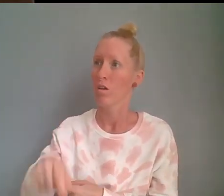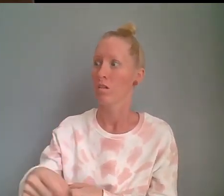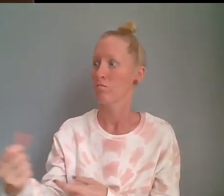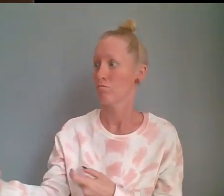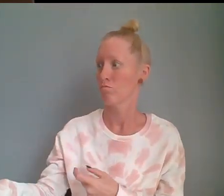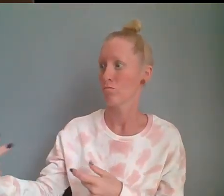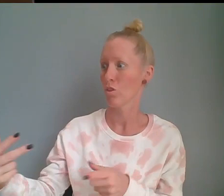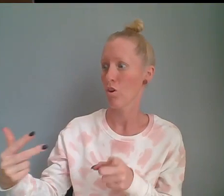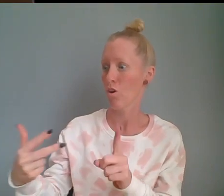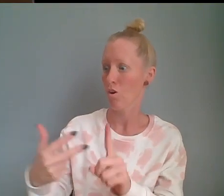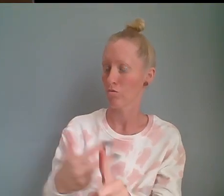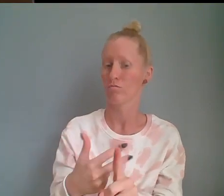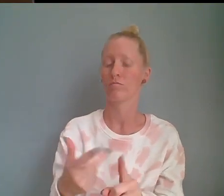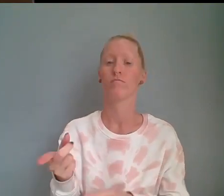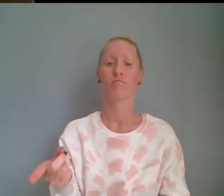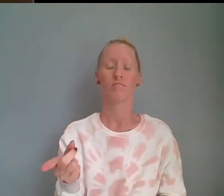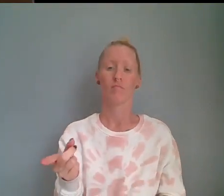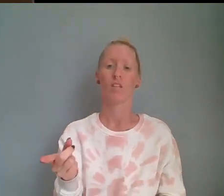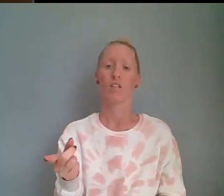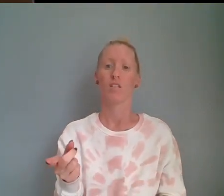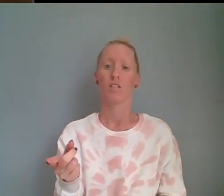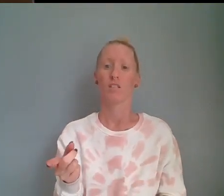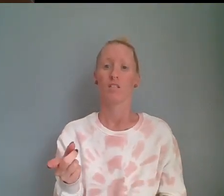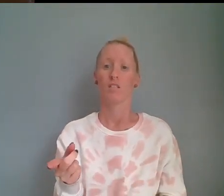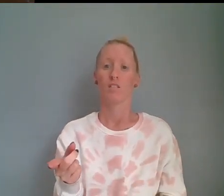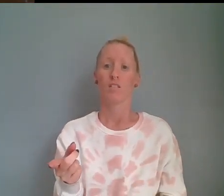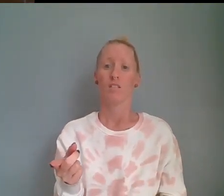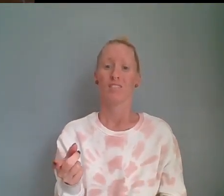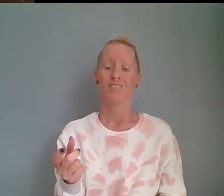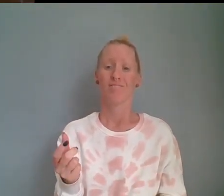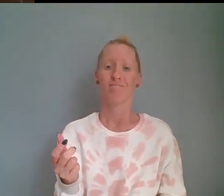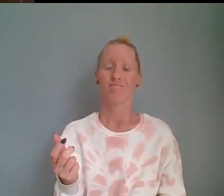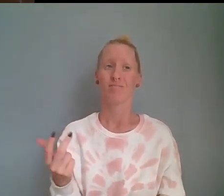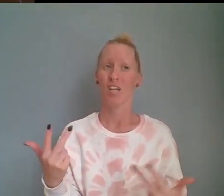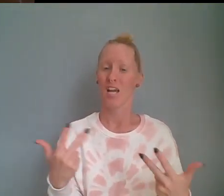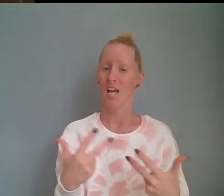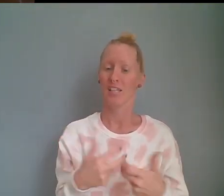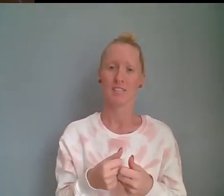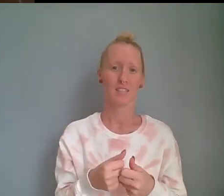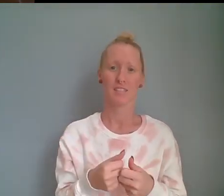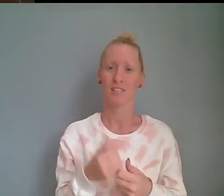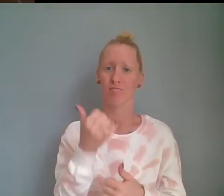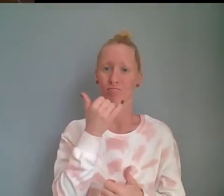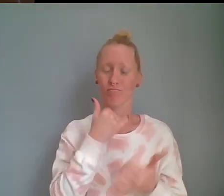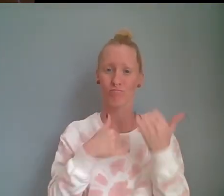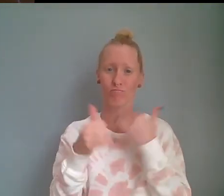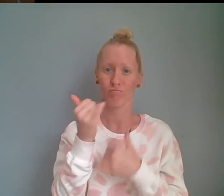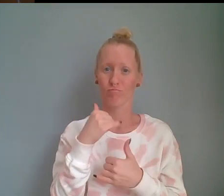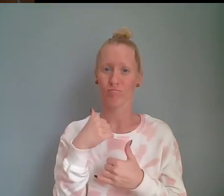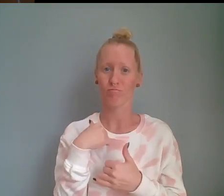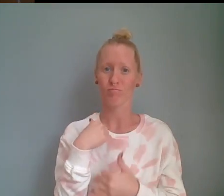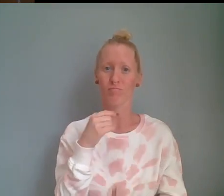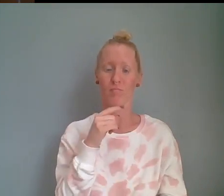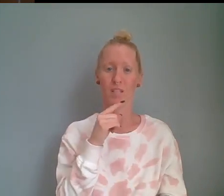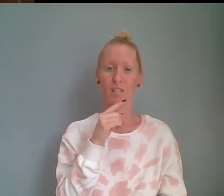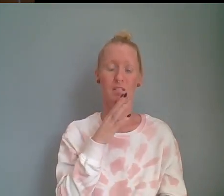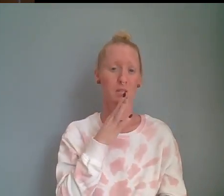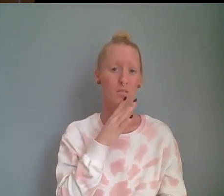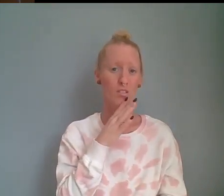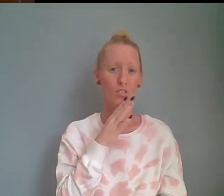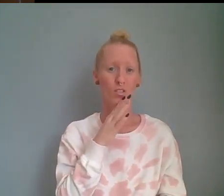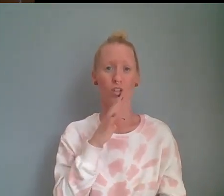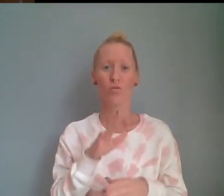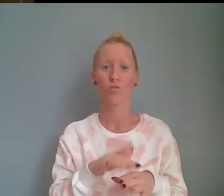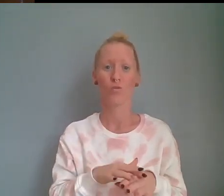is coming at them suddenly, so they get into more accidents. And their speech may be slowed down. They may